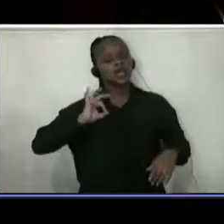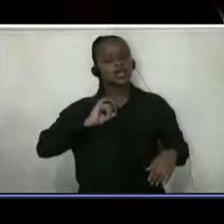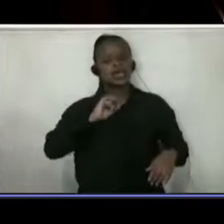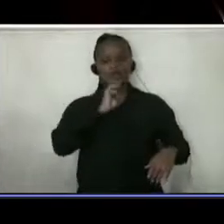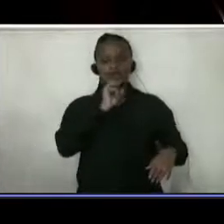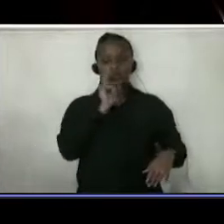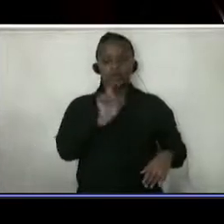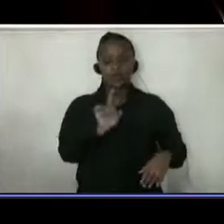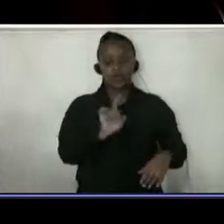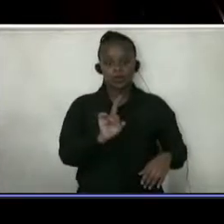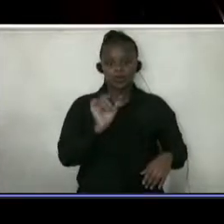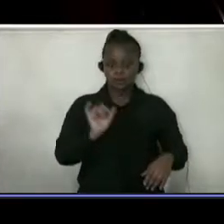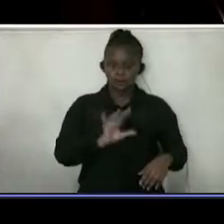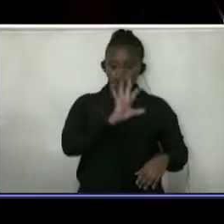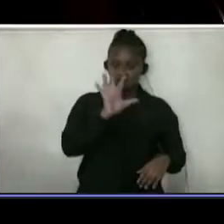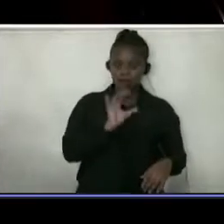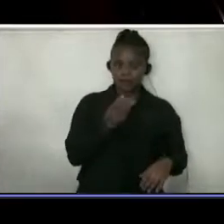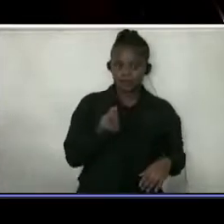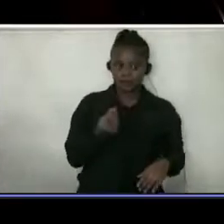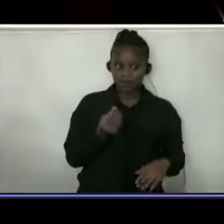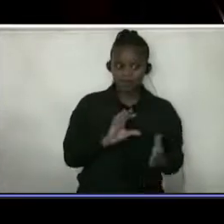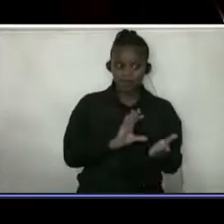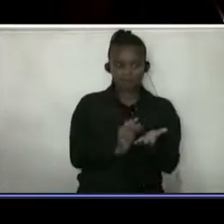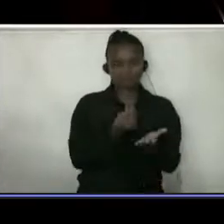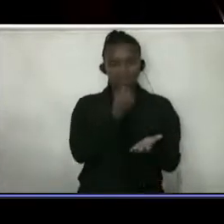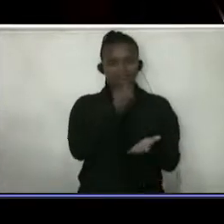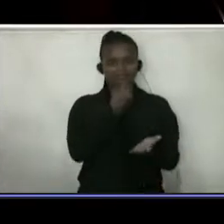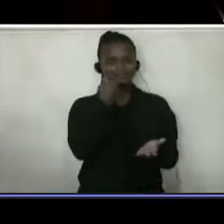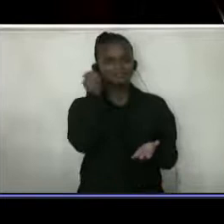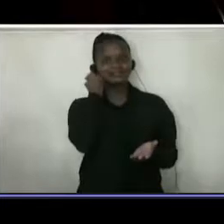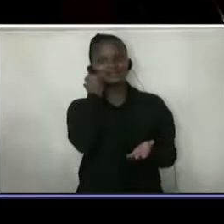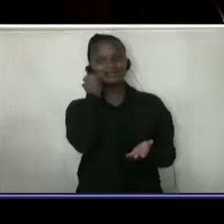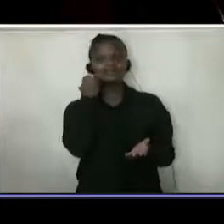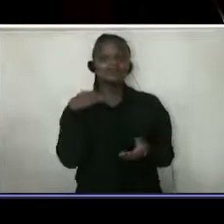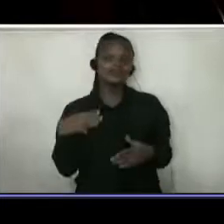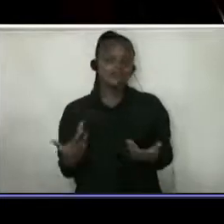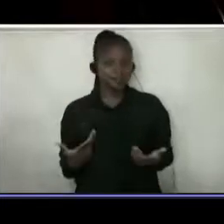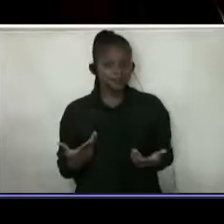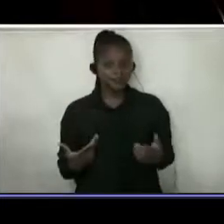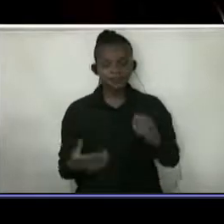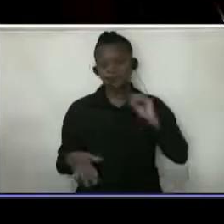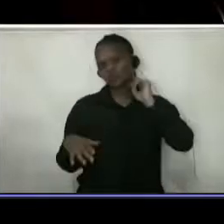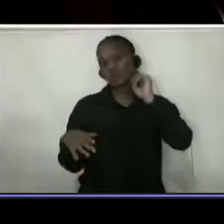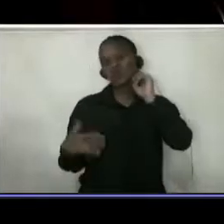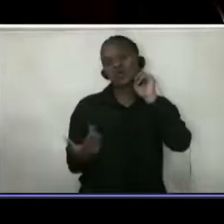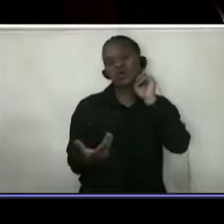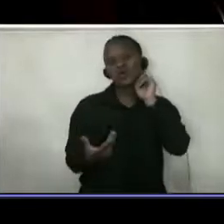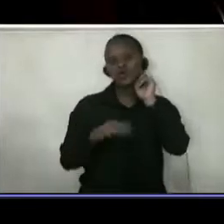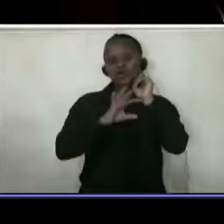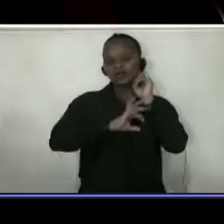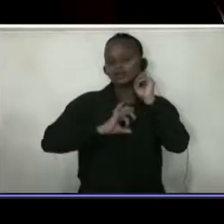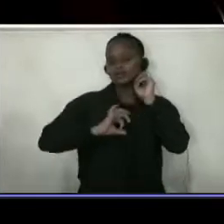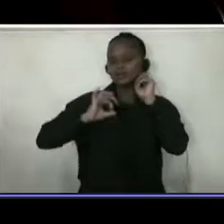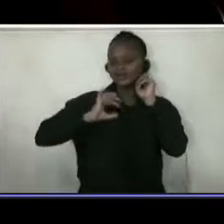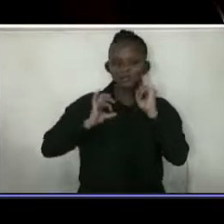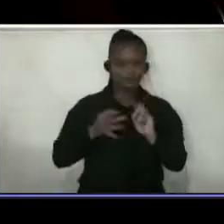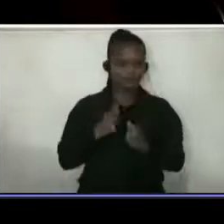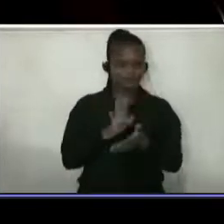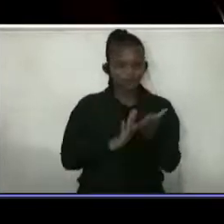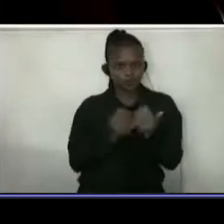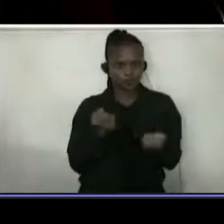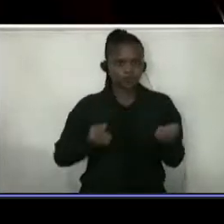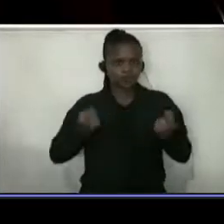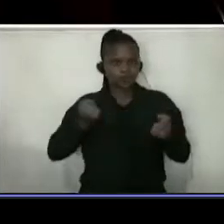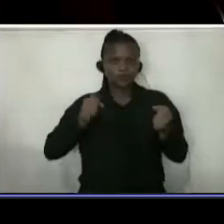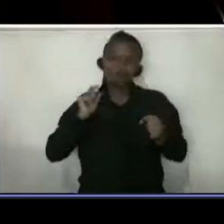due to dereliction of duty, or if the mayor is deciding to take a political party to court for whatever reason and loses, the court should carefully